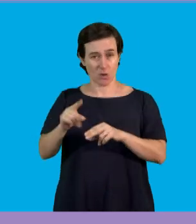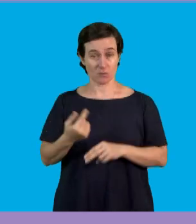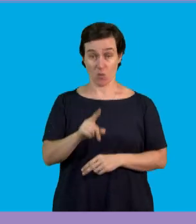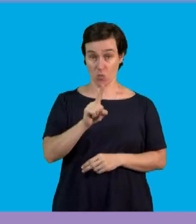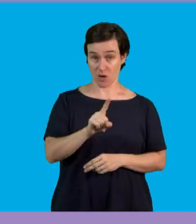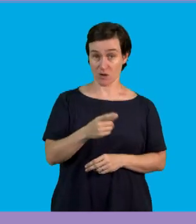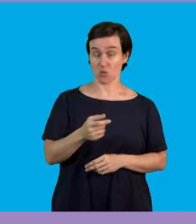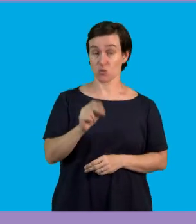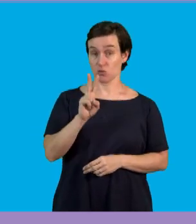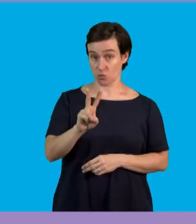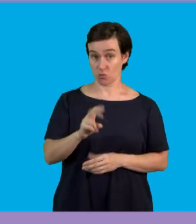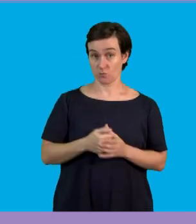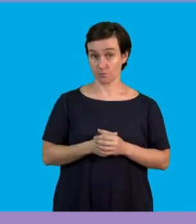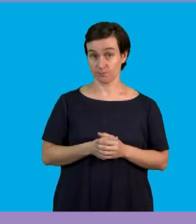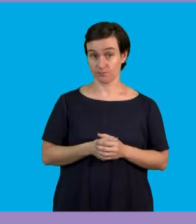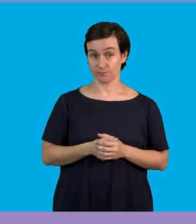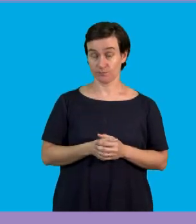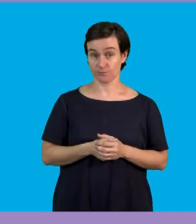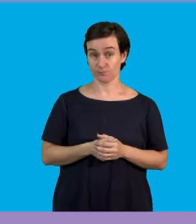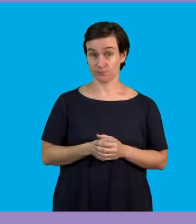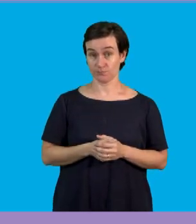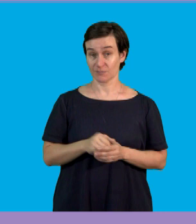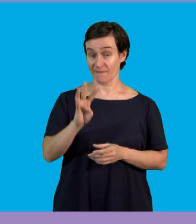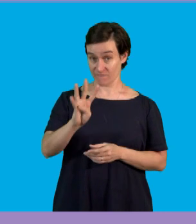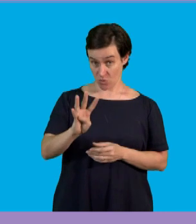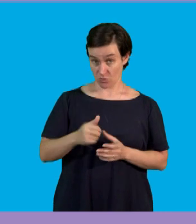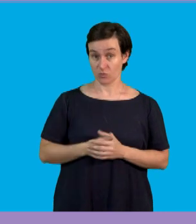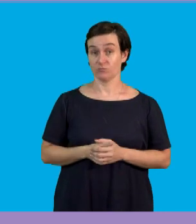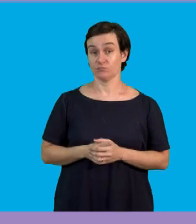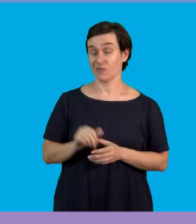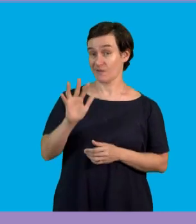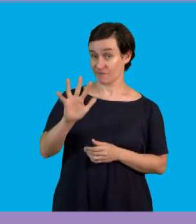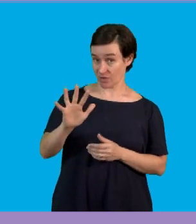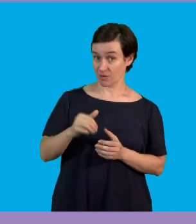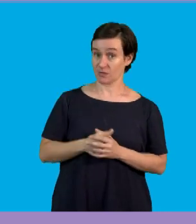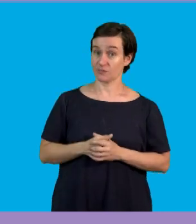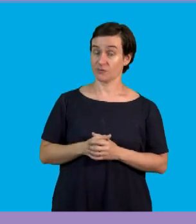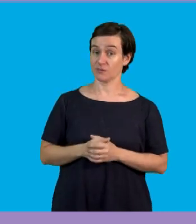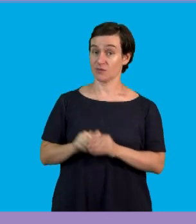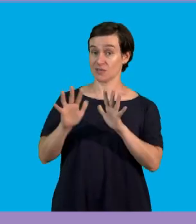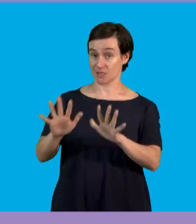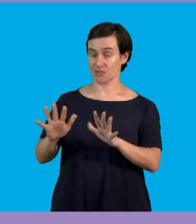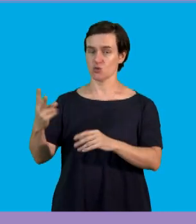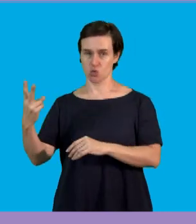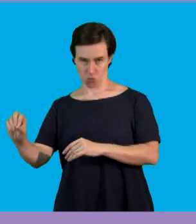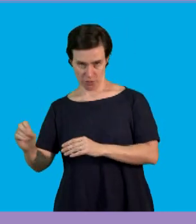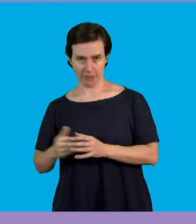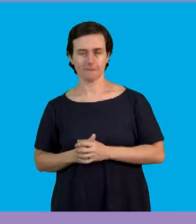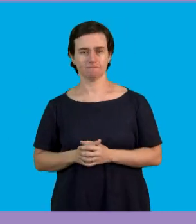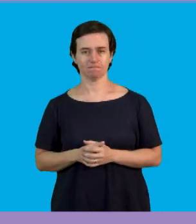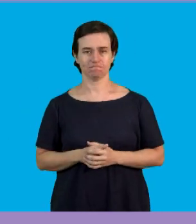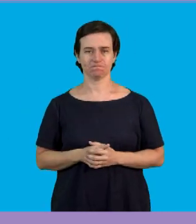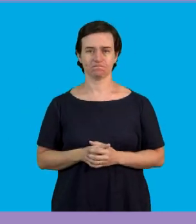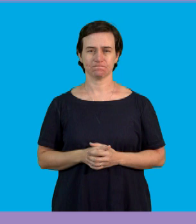20? This is 1, 2, 4, 5, 10,